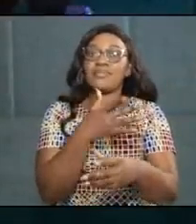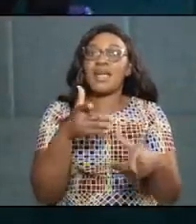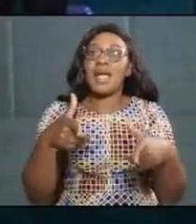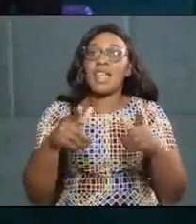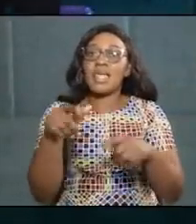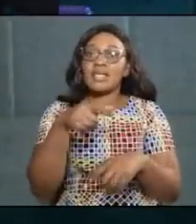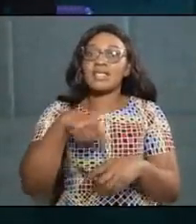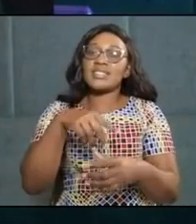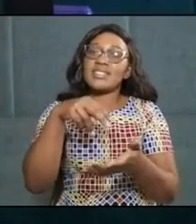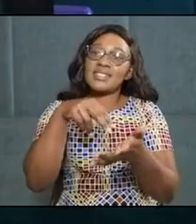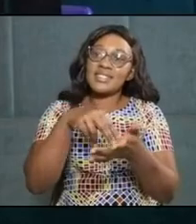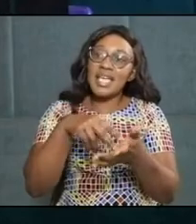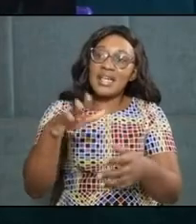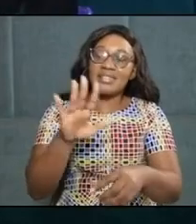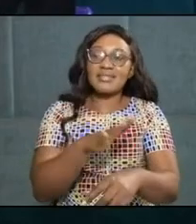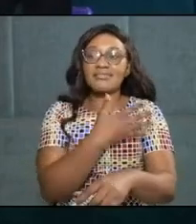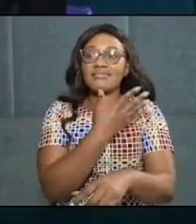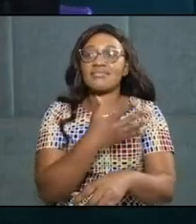it.